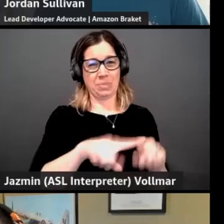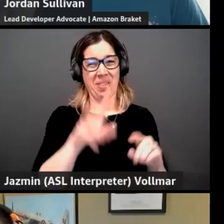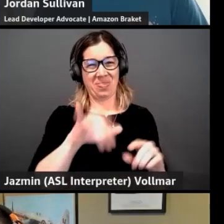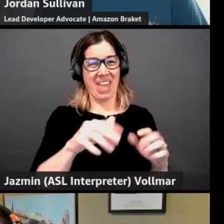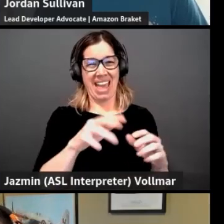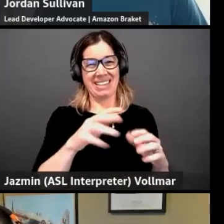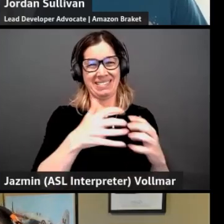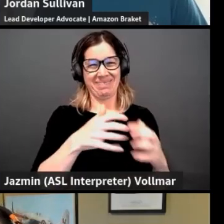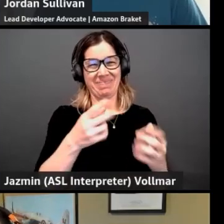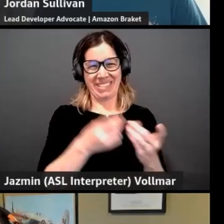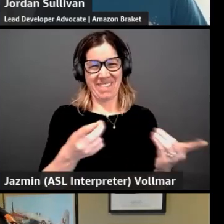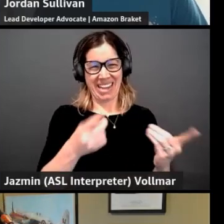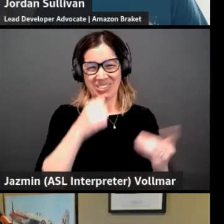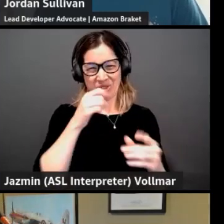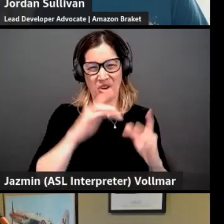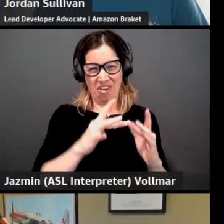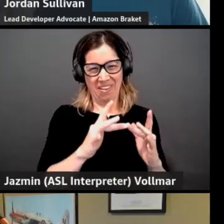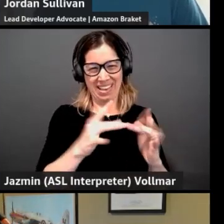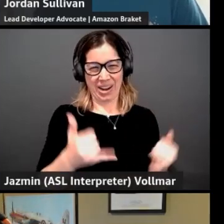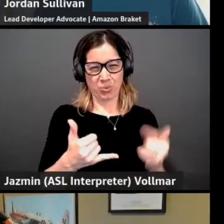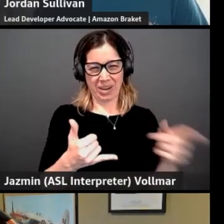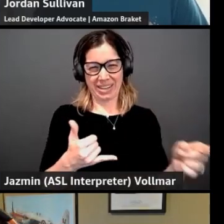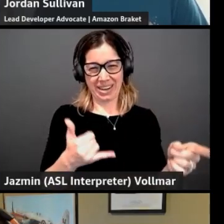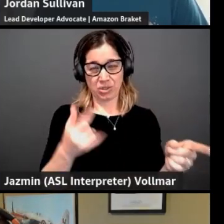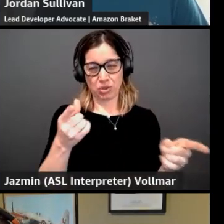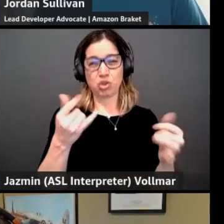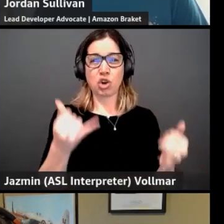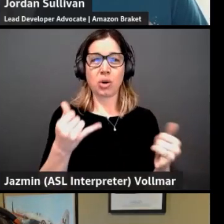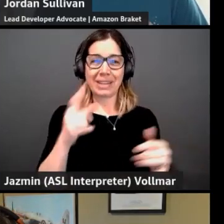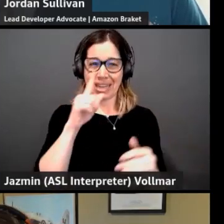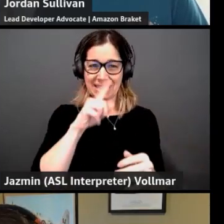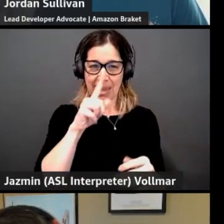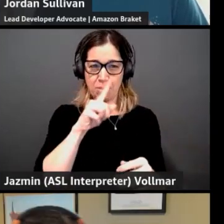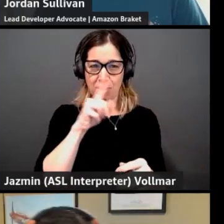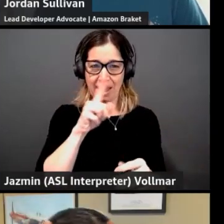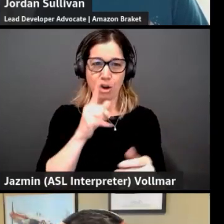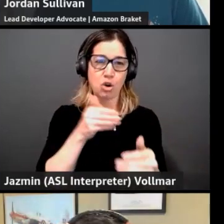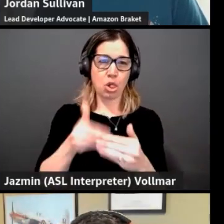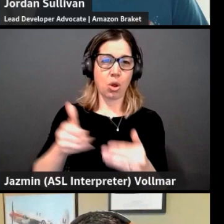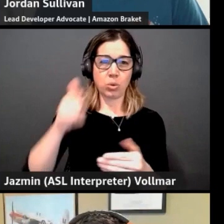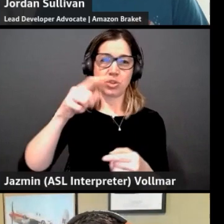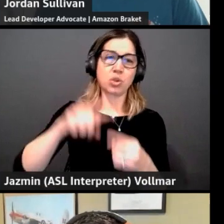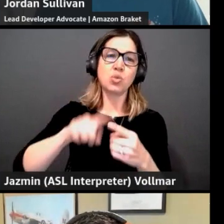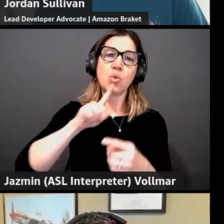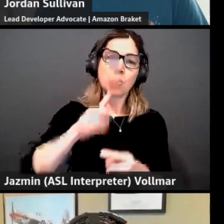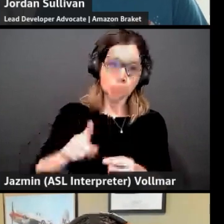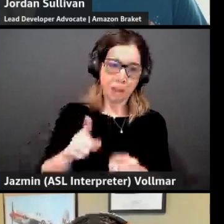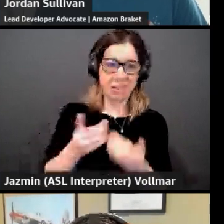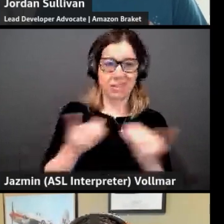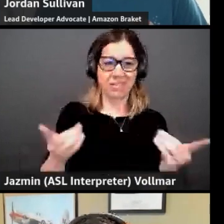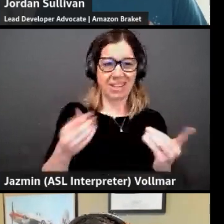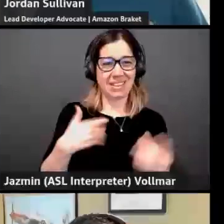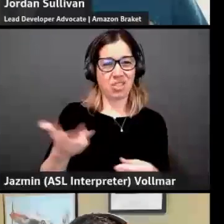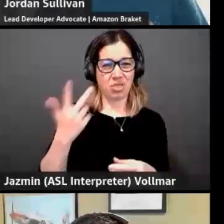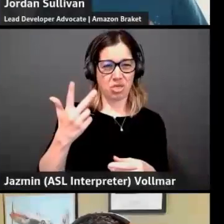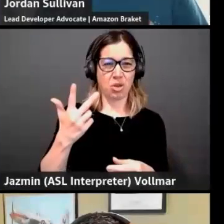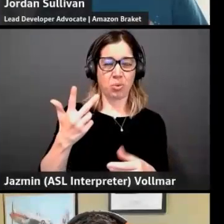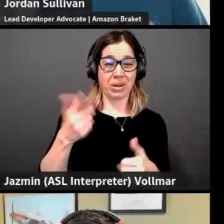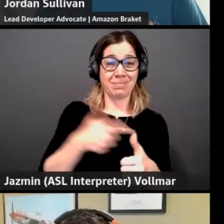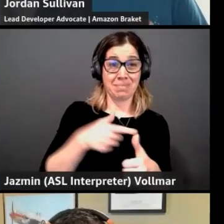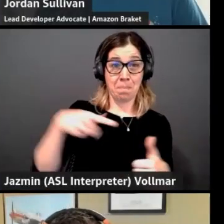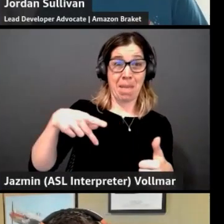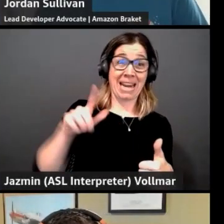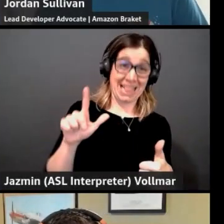currently, this is actually on a simulator that is closer to the real device. So there are 3 stages. There's the PennyLane